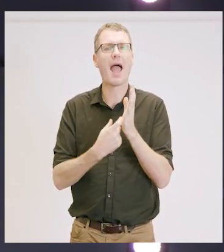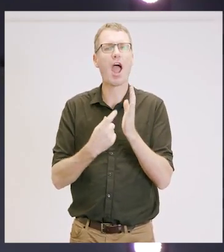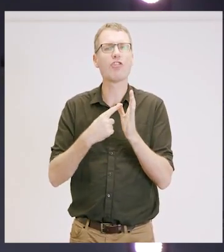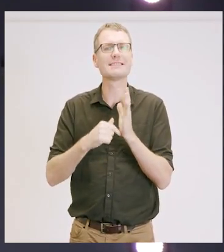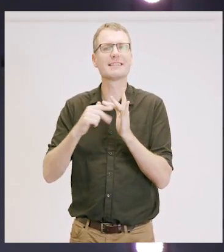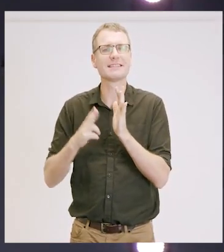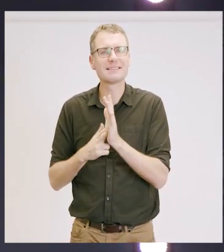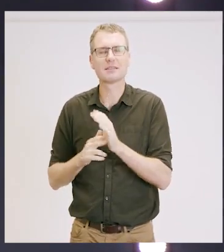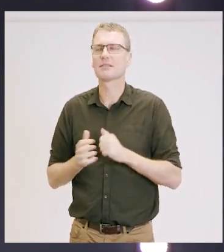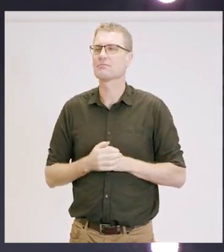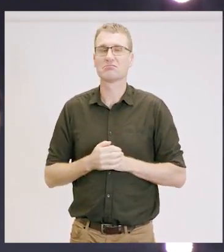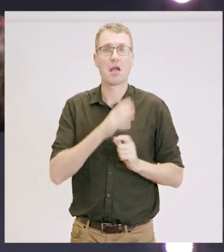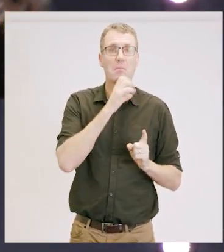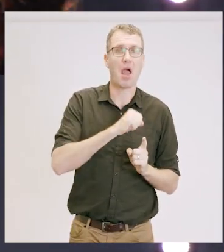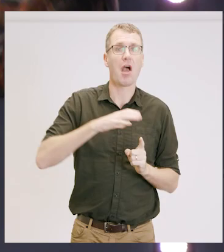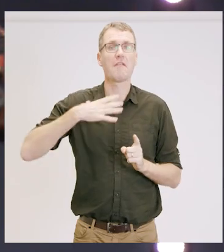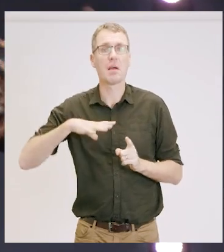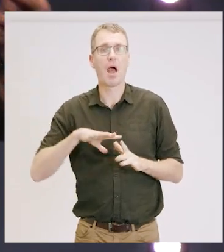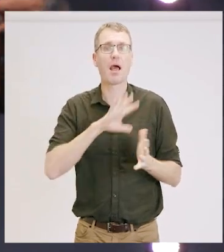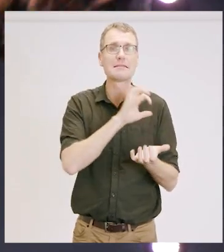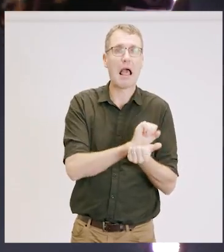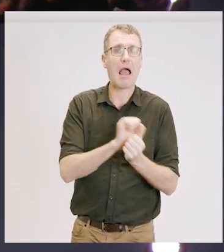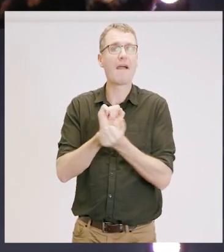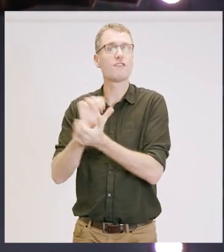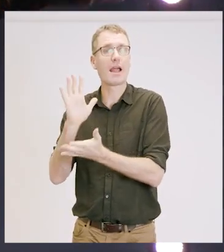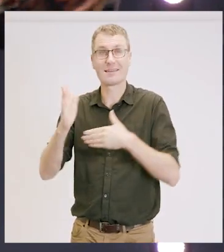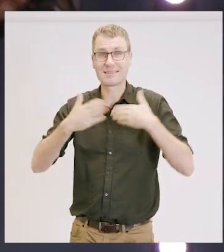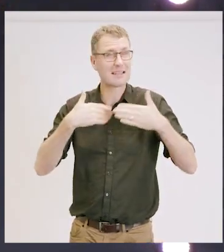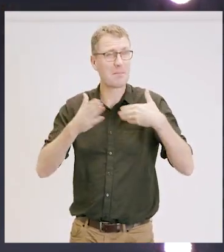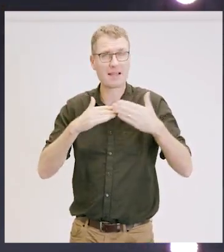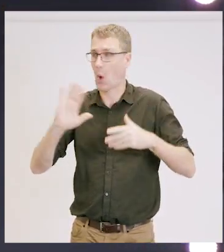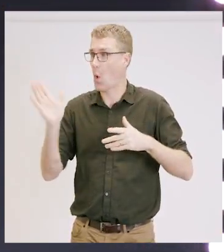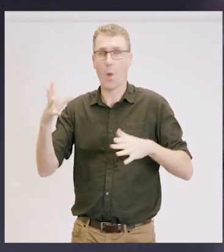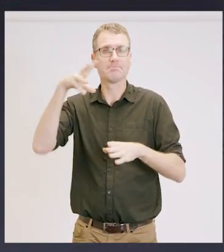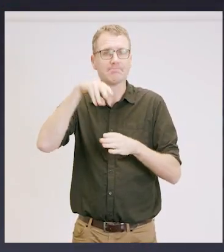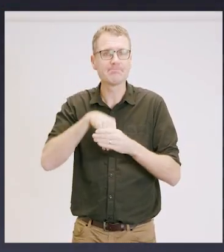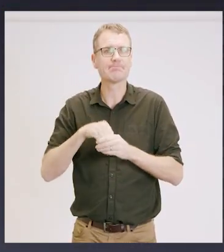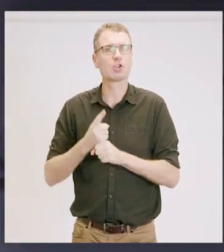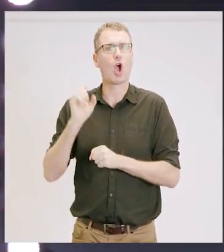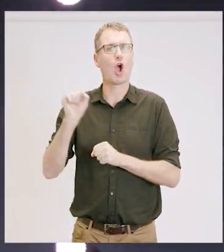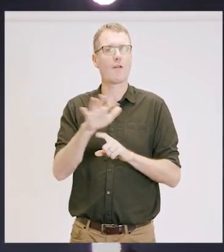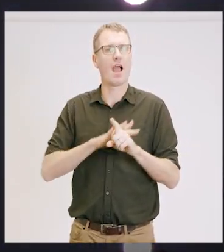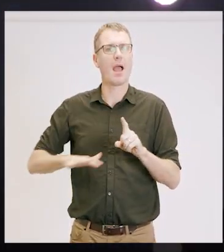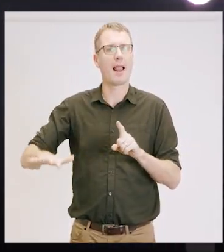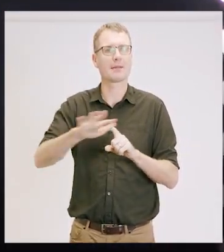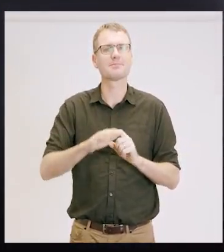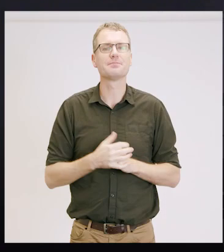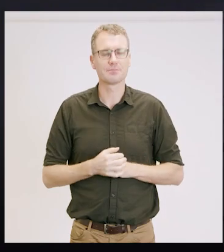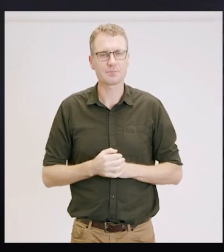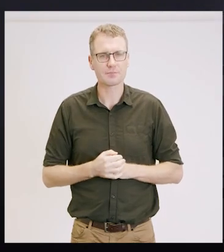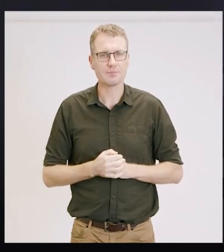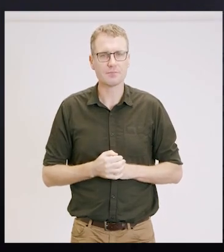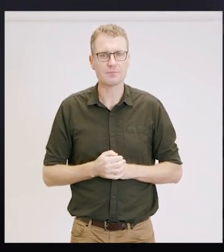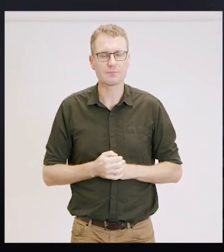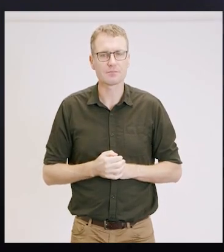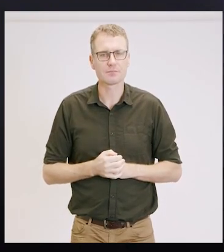places, whether you're a male or a female, or if you're a slave or you're free, together we become part of God's family. But